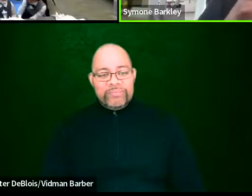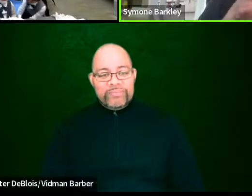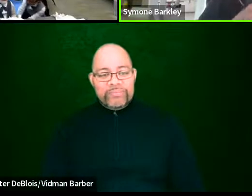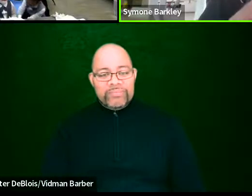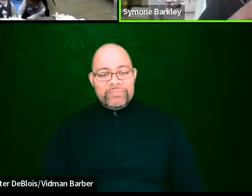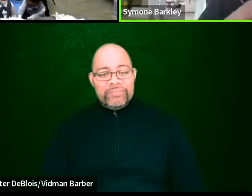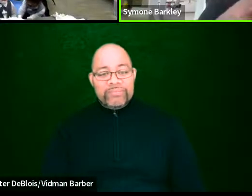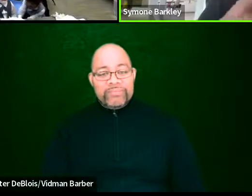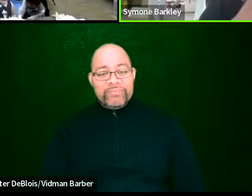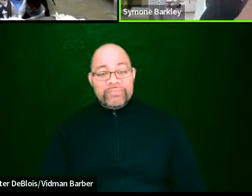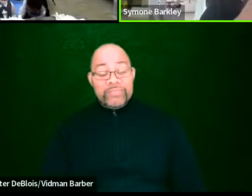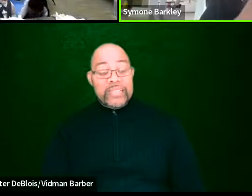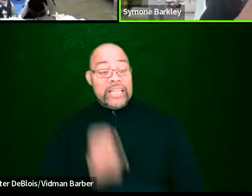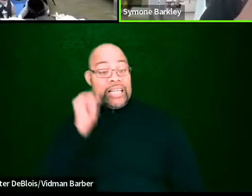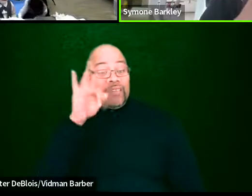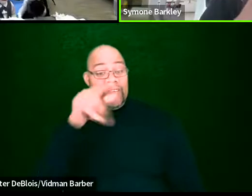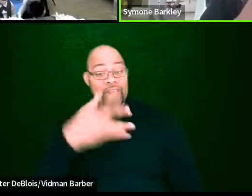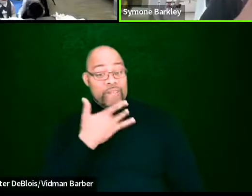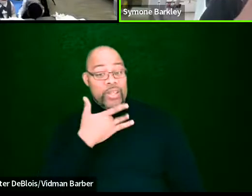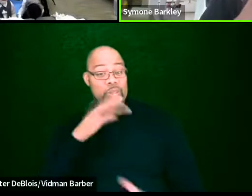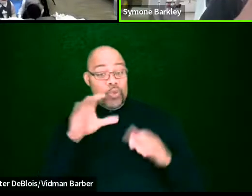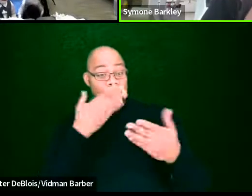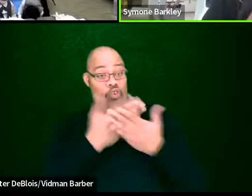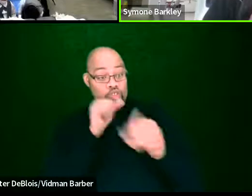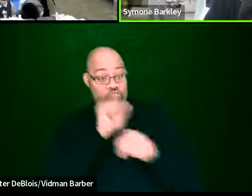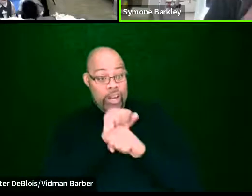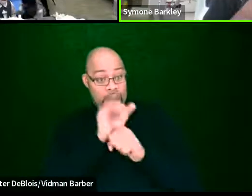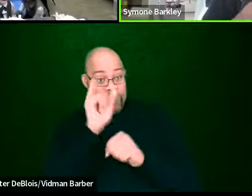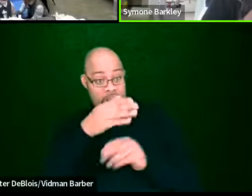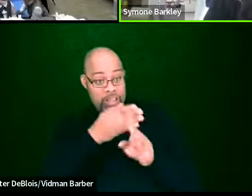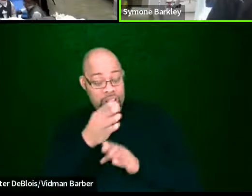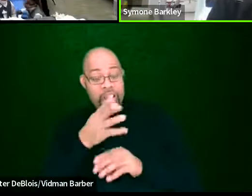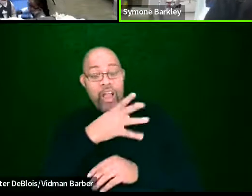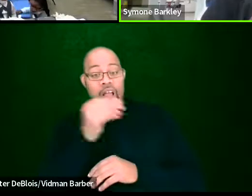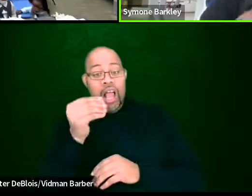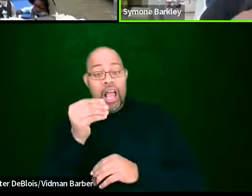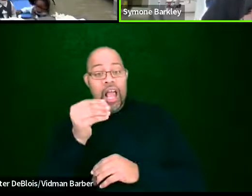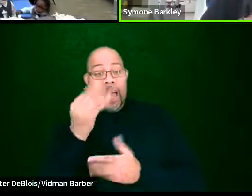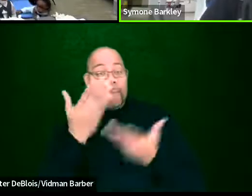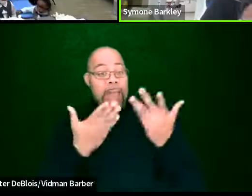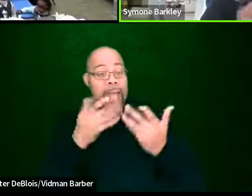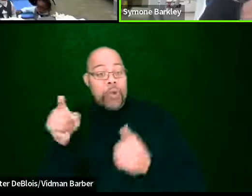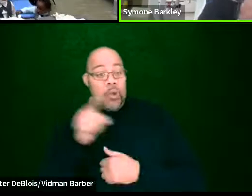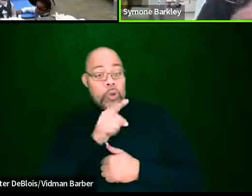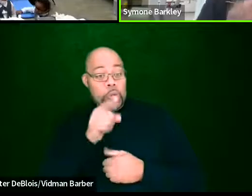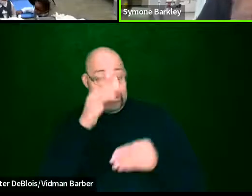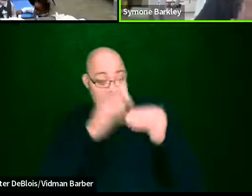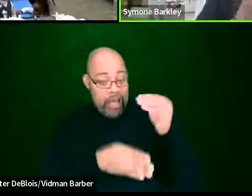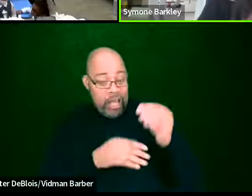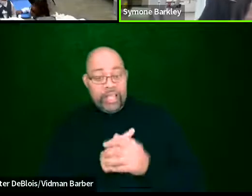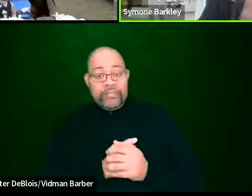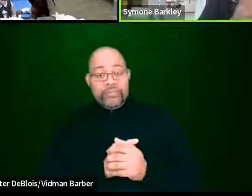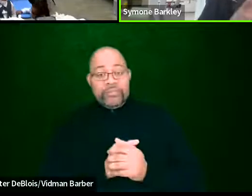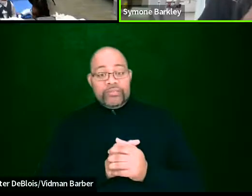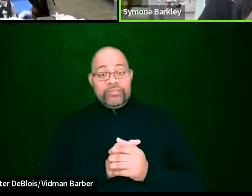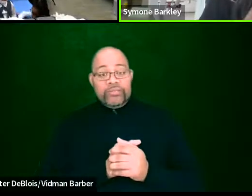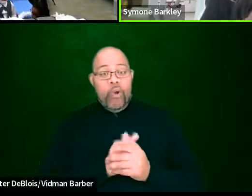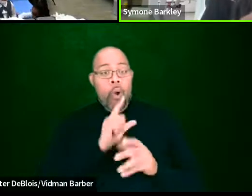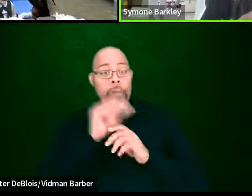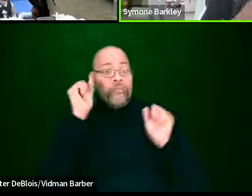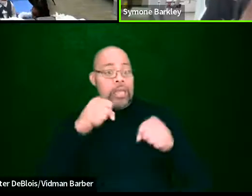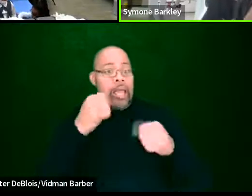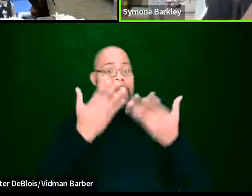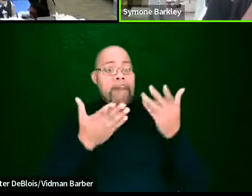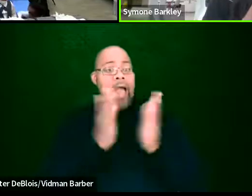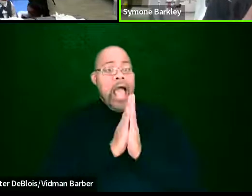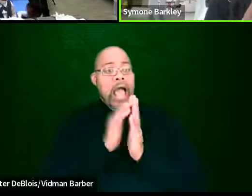Yeah, if you feel like you're doing a great job at this and maybe yours is done, it'd be awesome if you could maybe ask